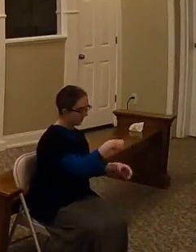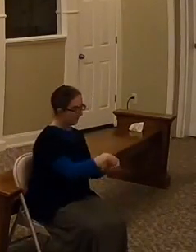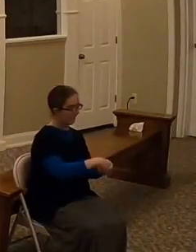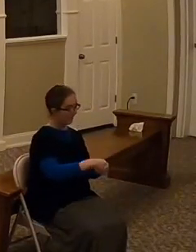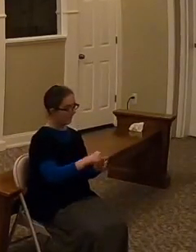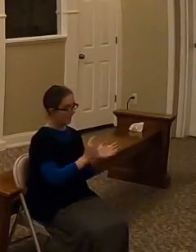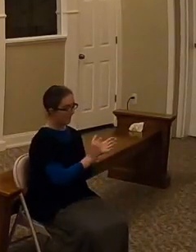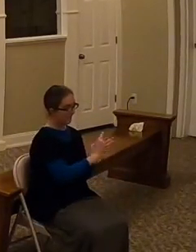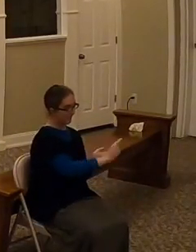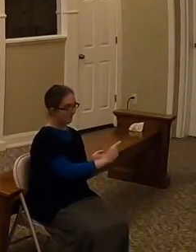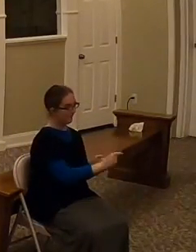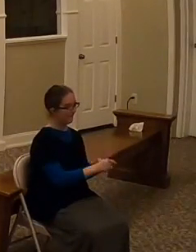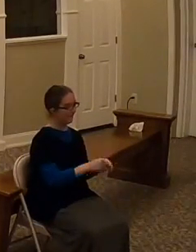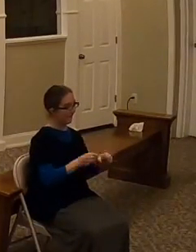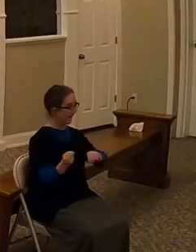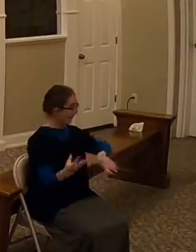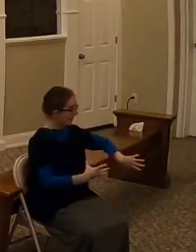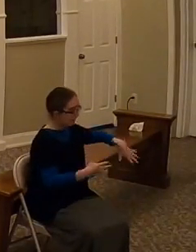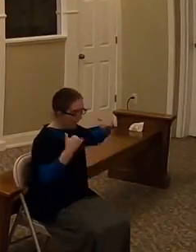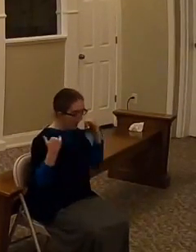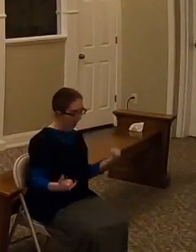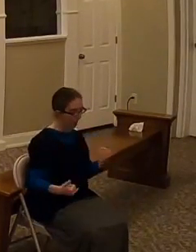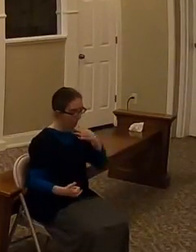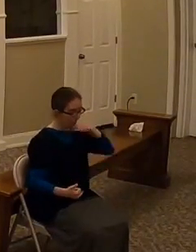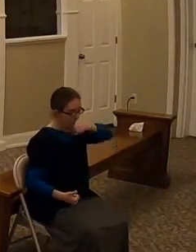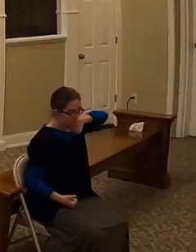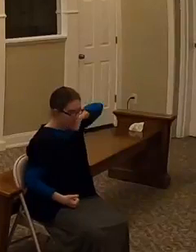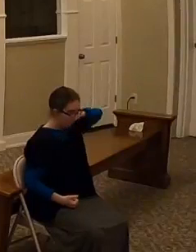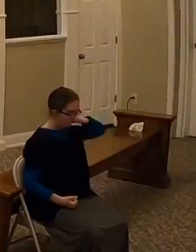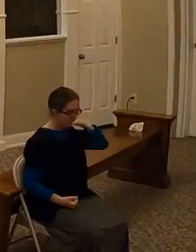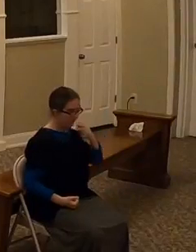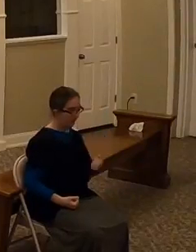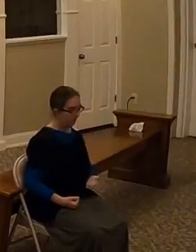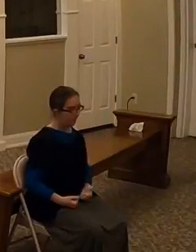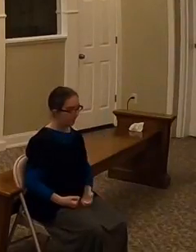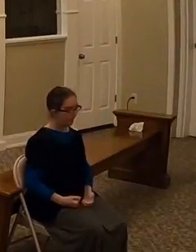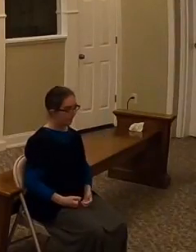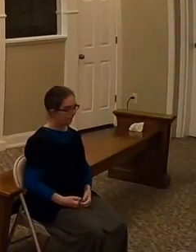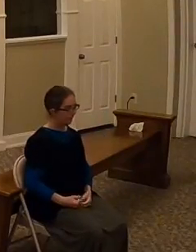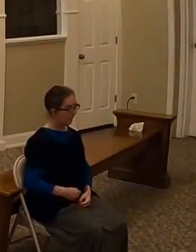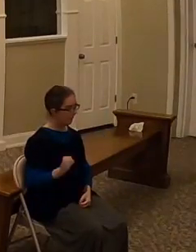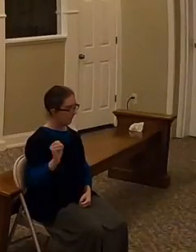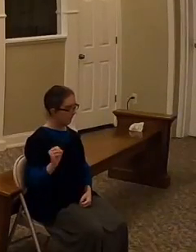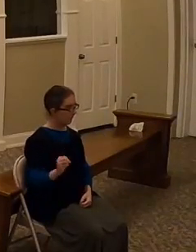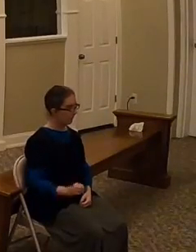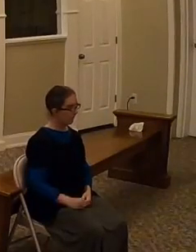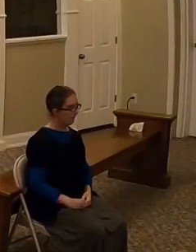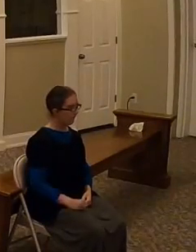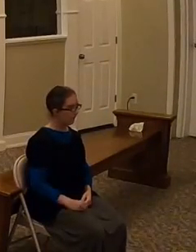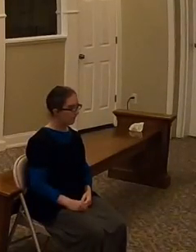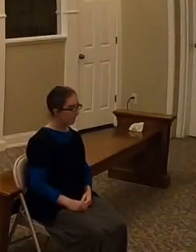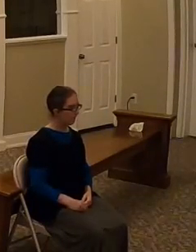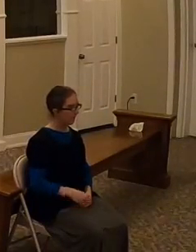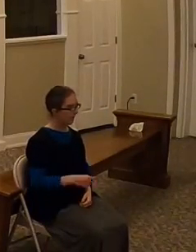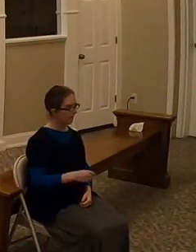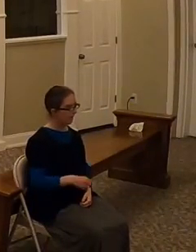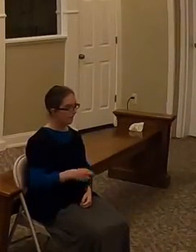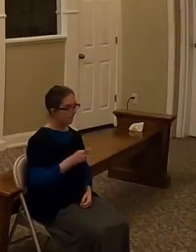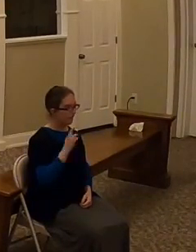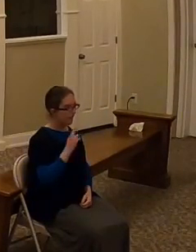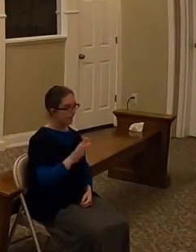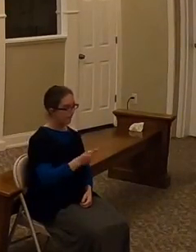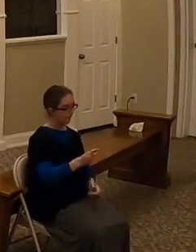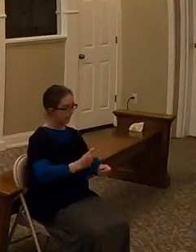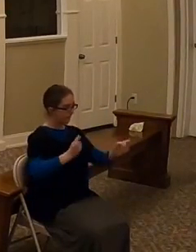out of my living room right now. Yep. All right. So, they are and are